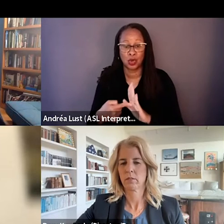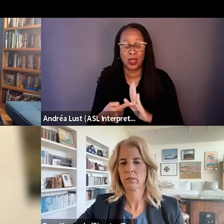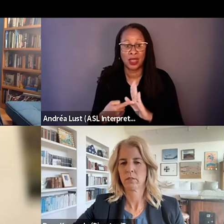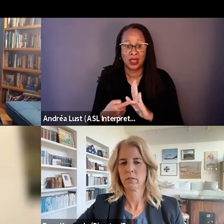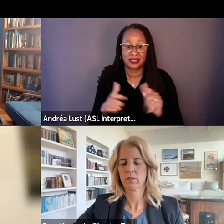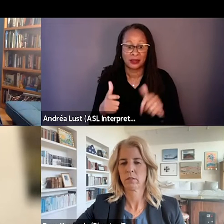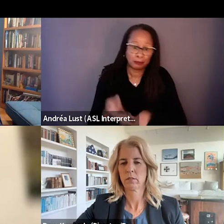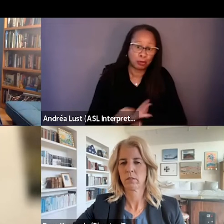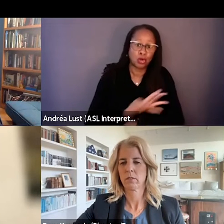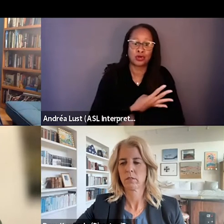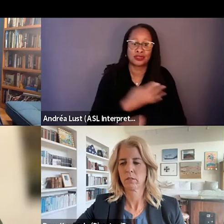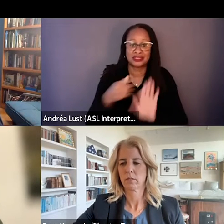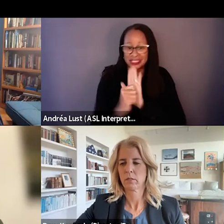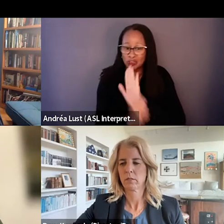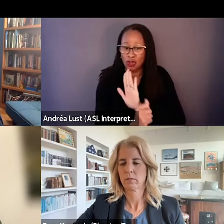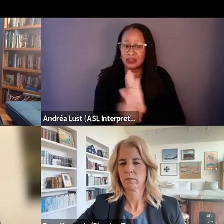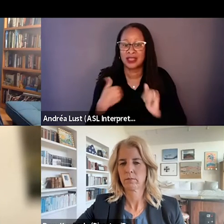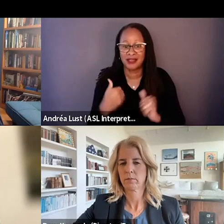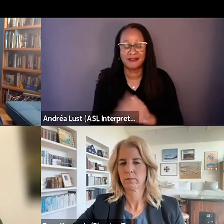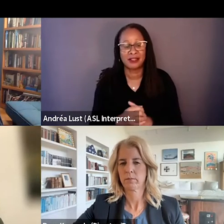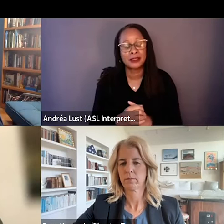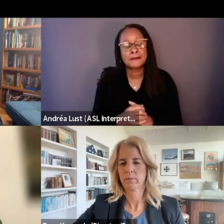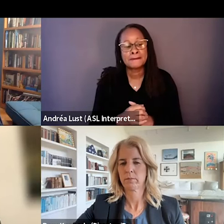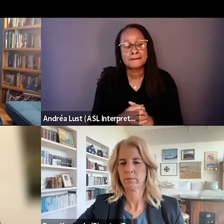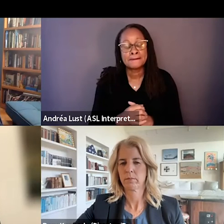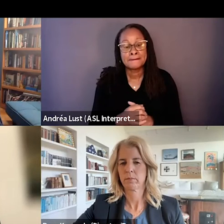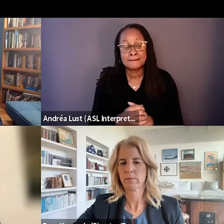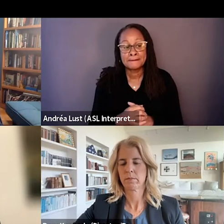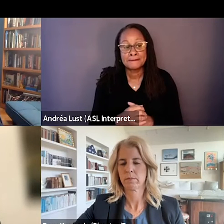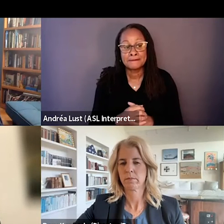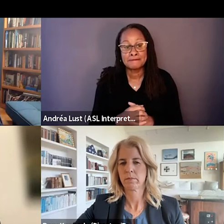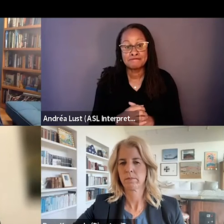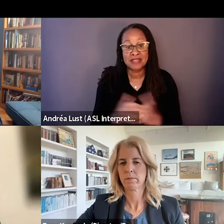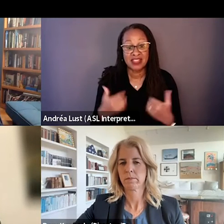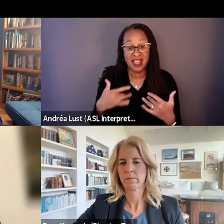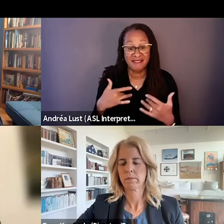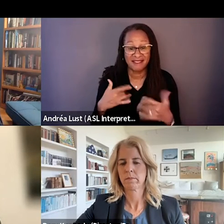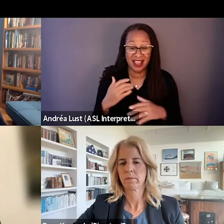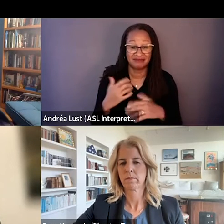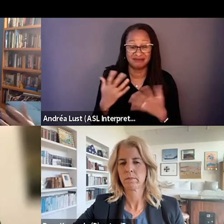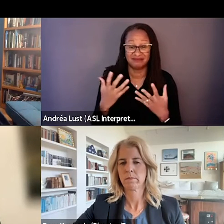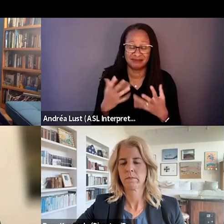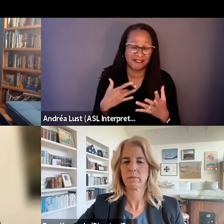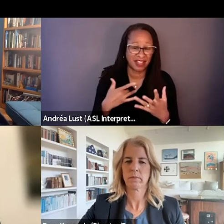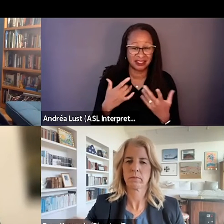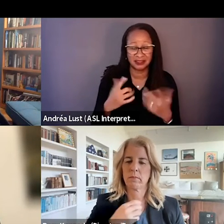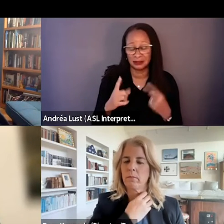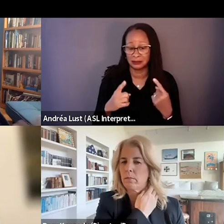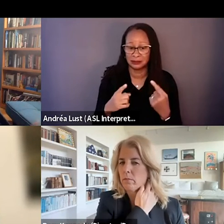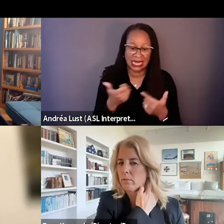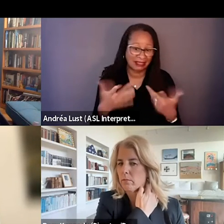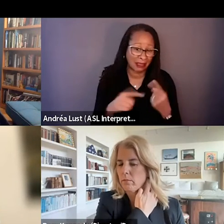and their burns and their scars. Was there any hesitation either on their part or on your part about showing